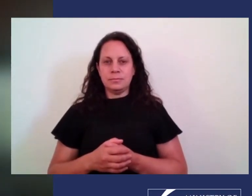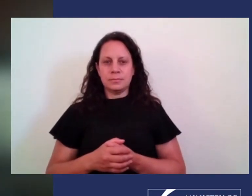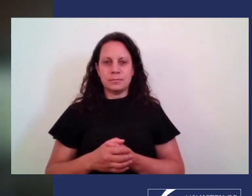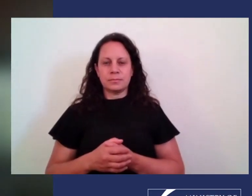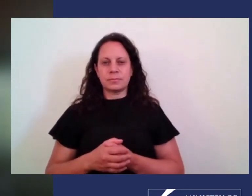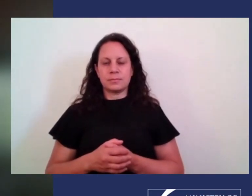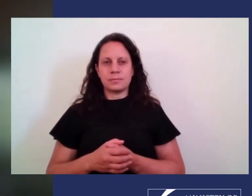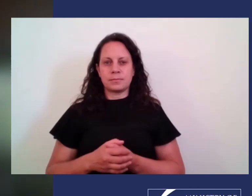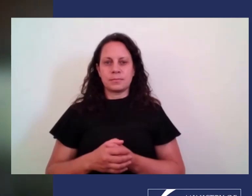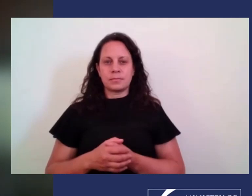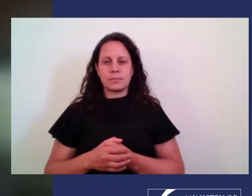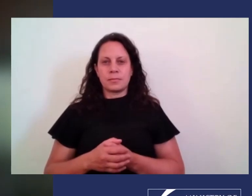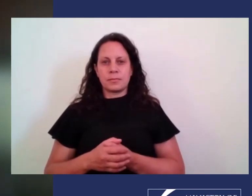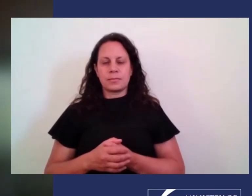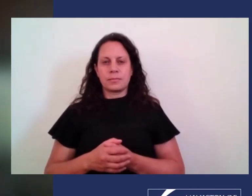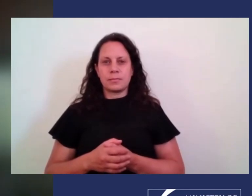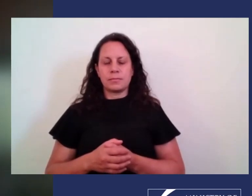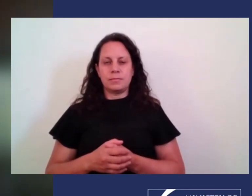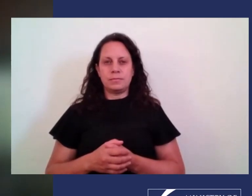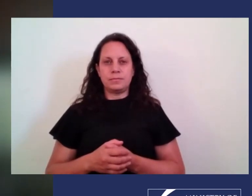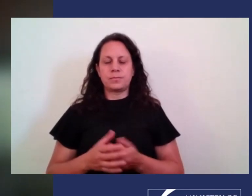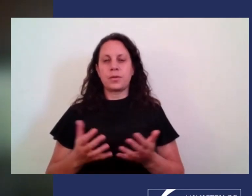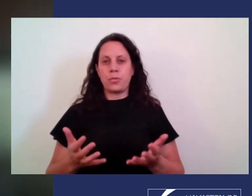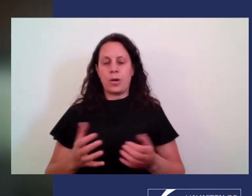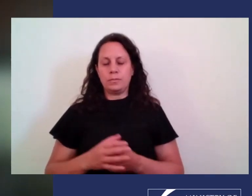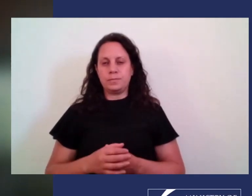I guess what we know about people who've had